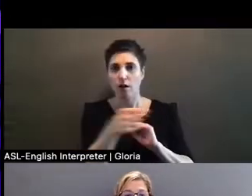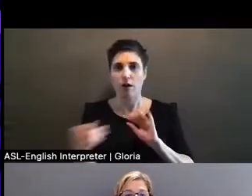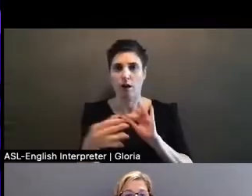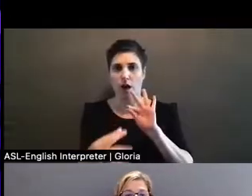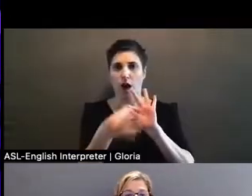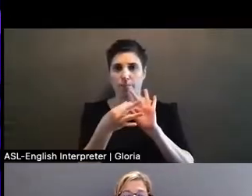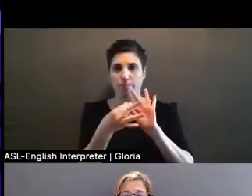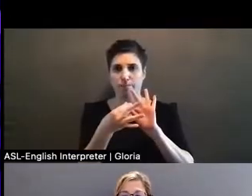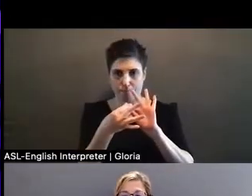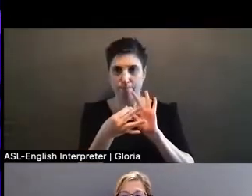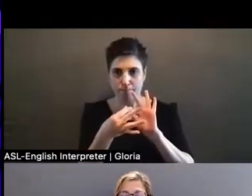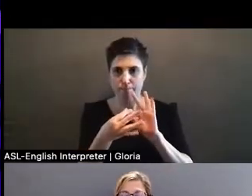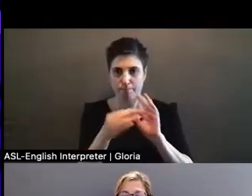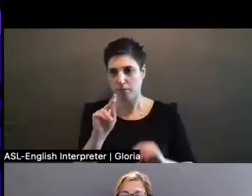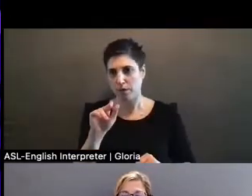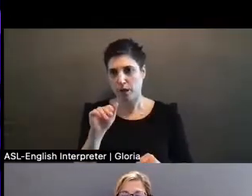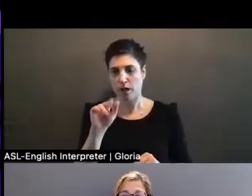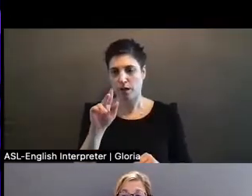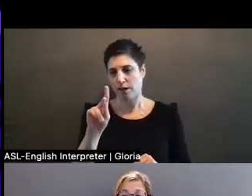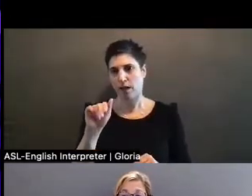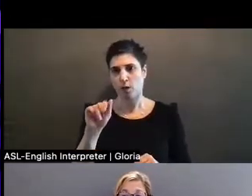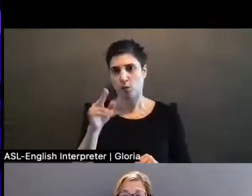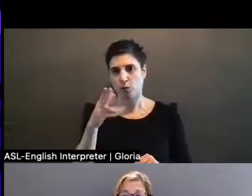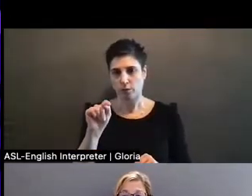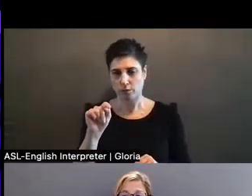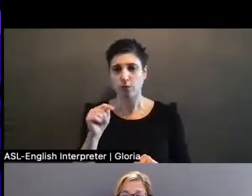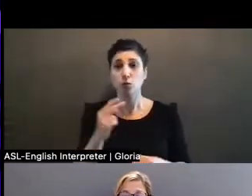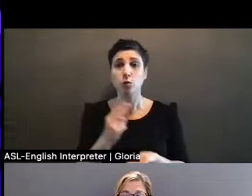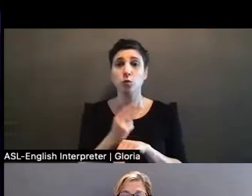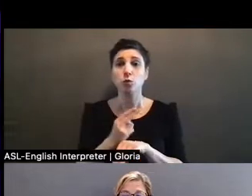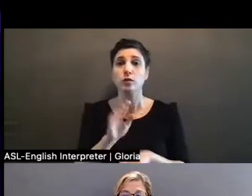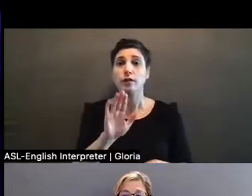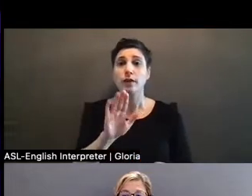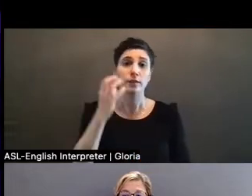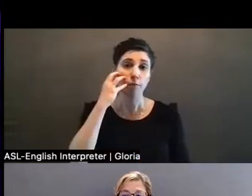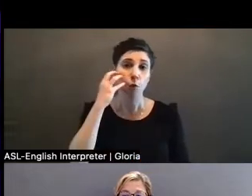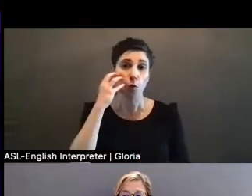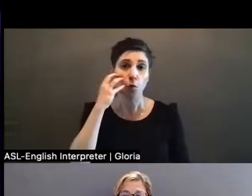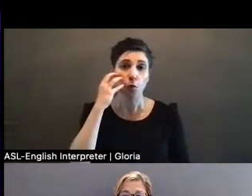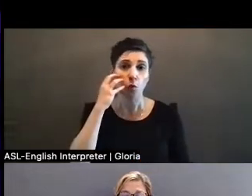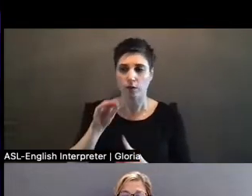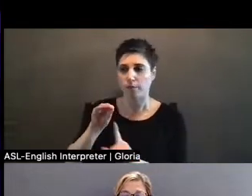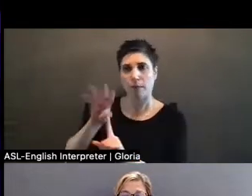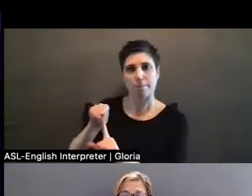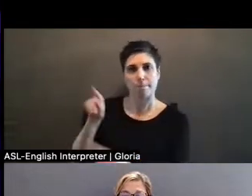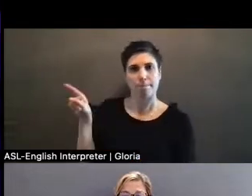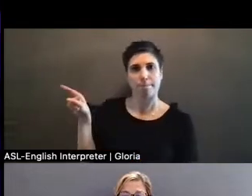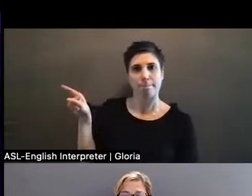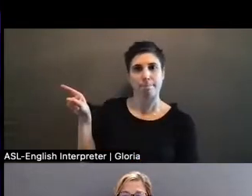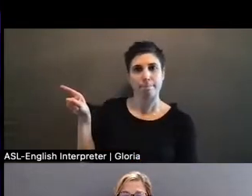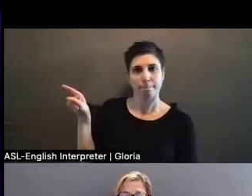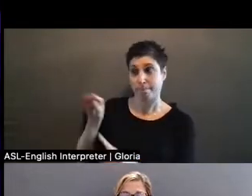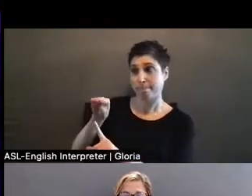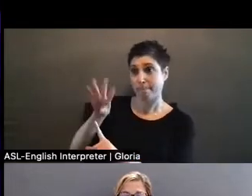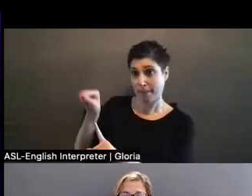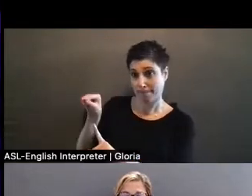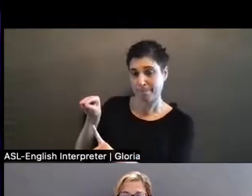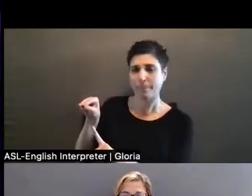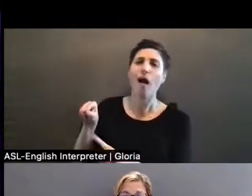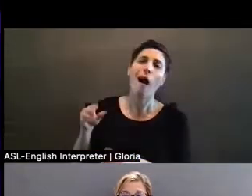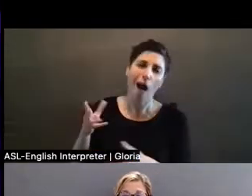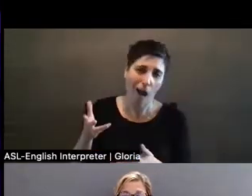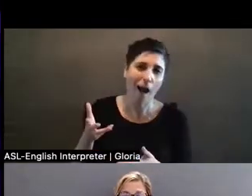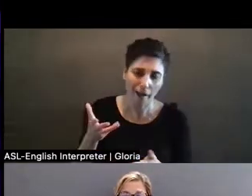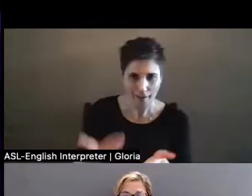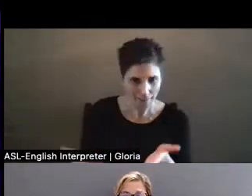by using their cell phone to scan the QR code. This allows them to try out new